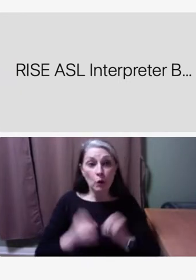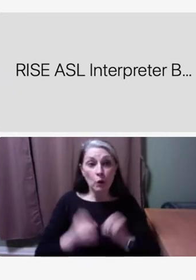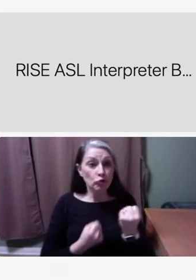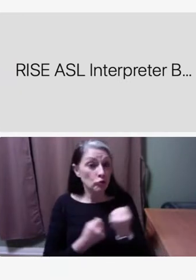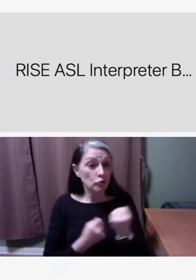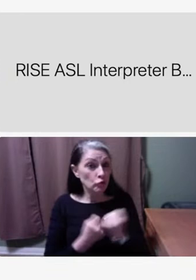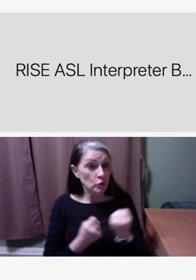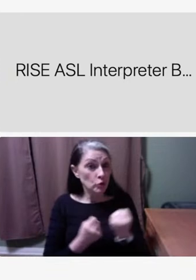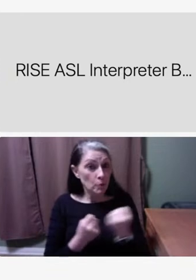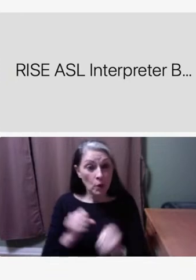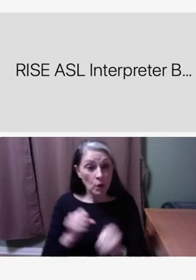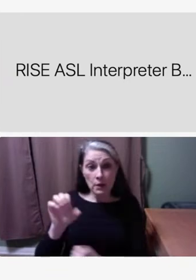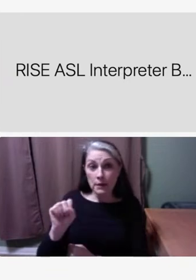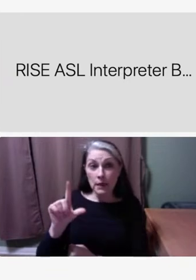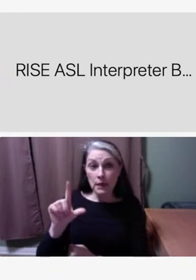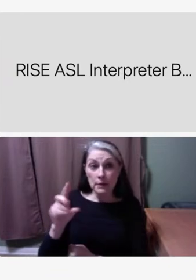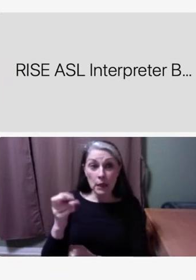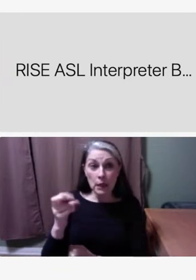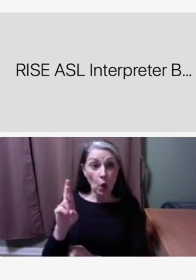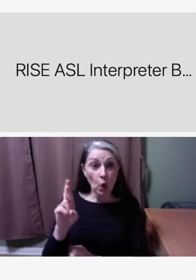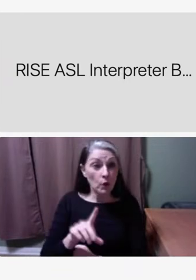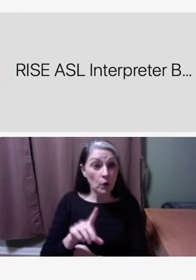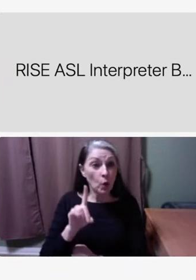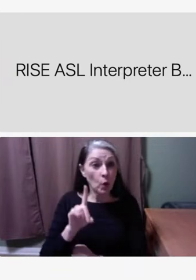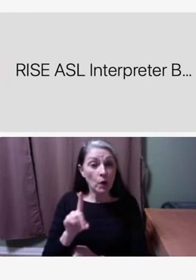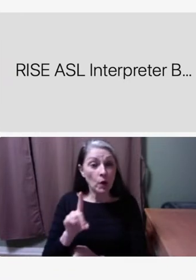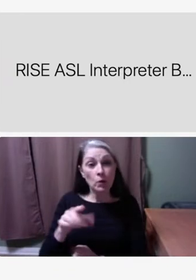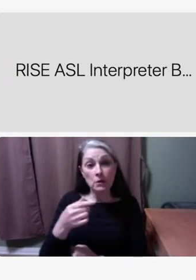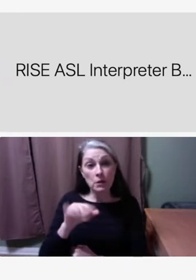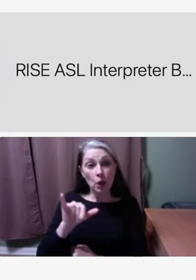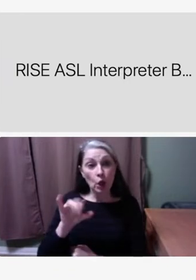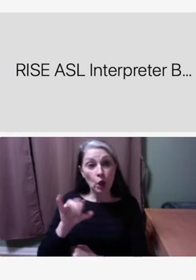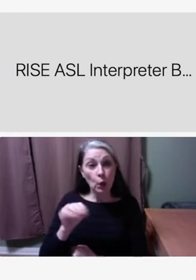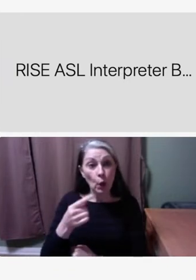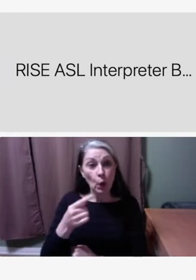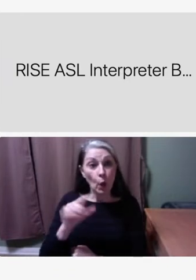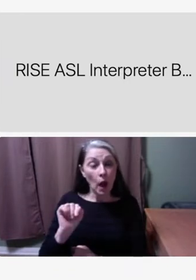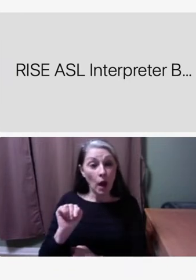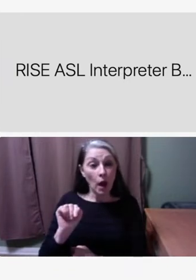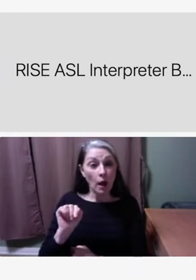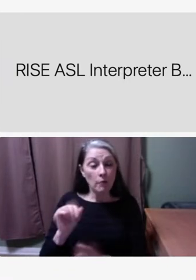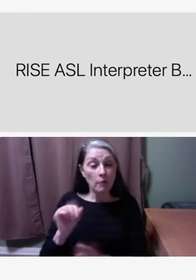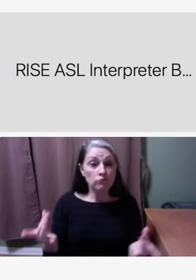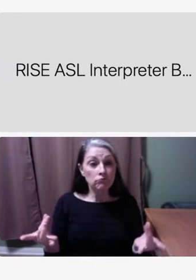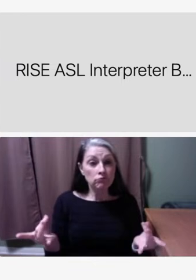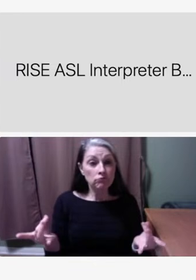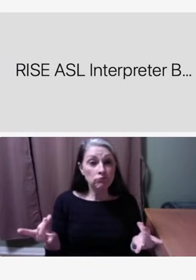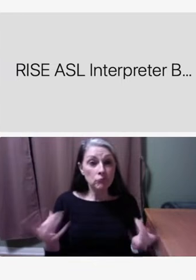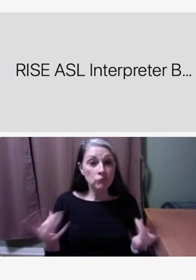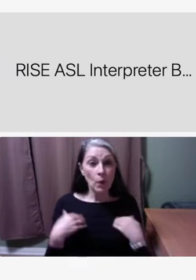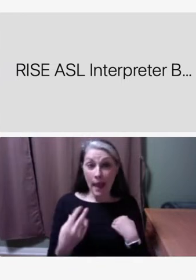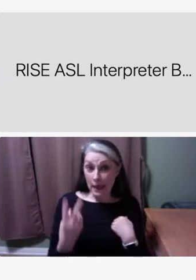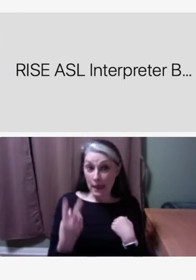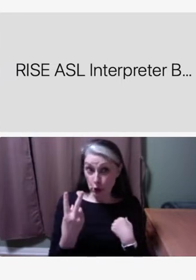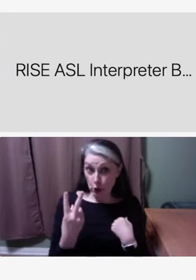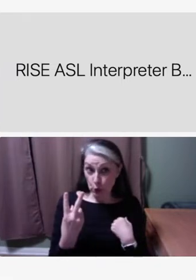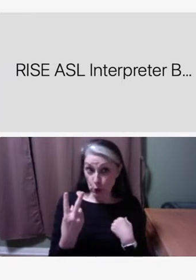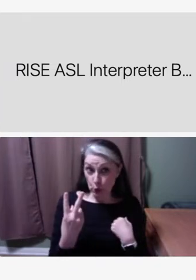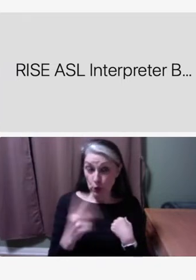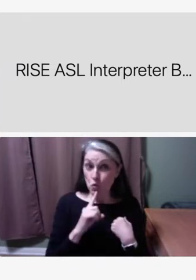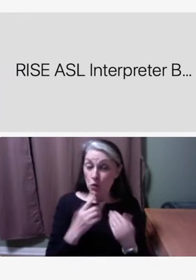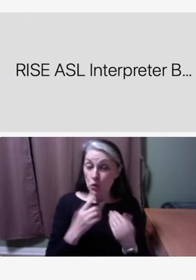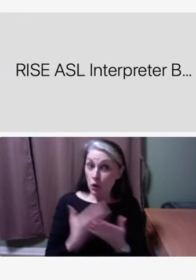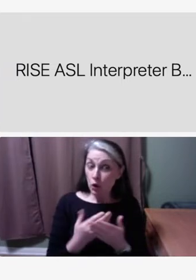that we did was yoga sessions. I think we had two, and these helped really good with decreasing stress and